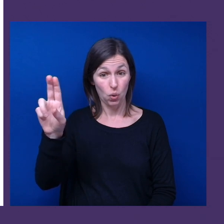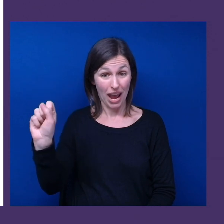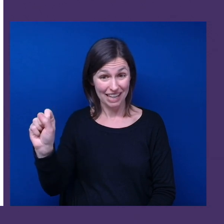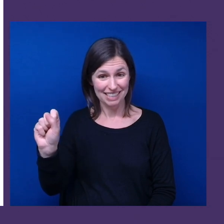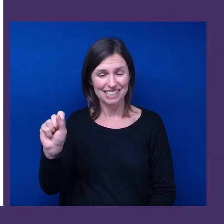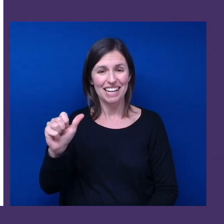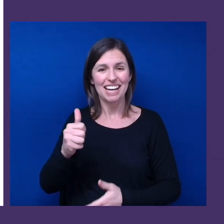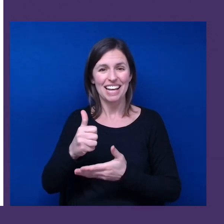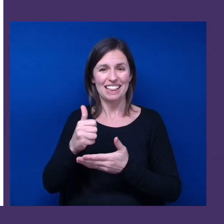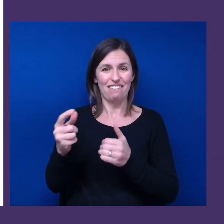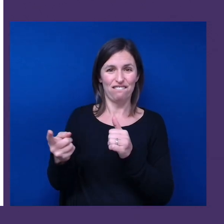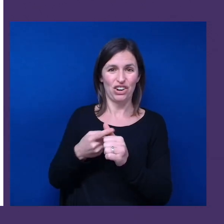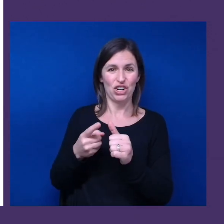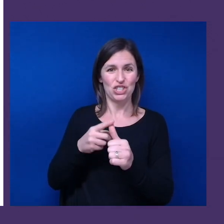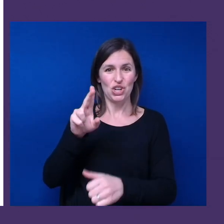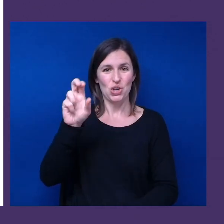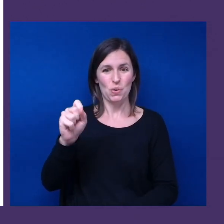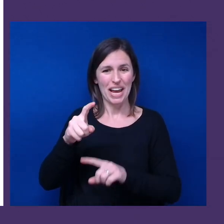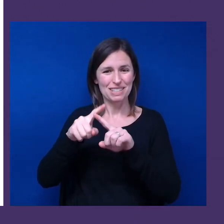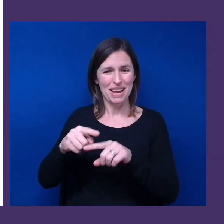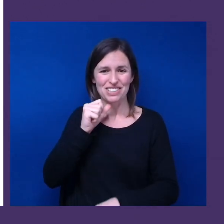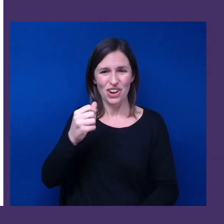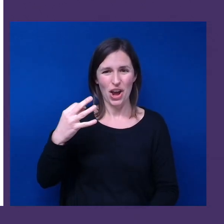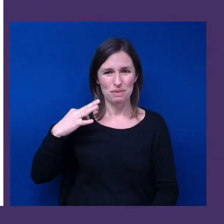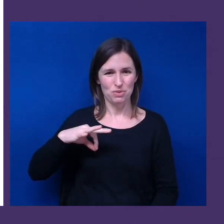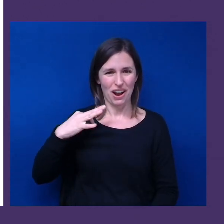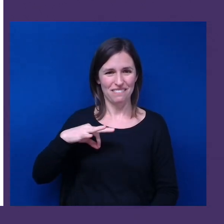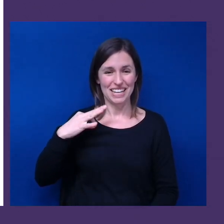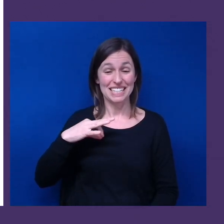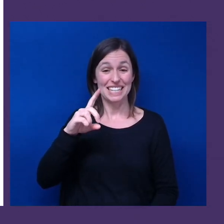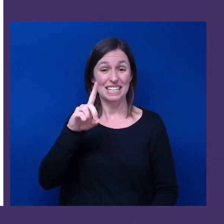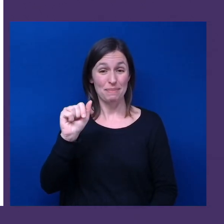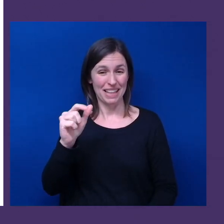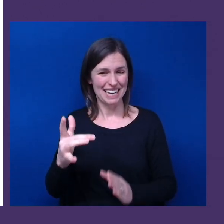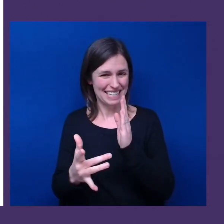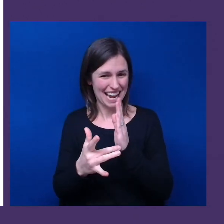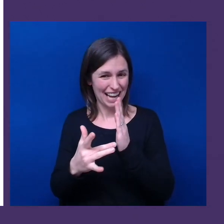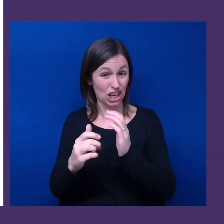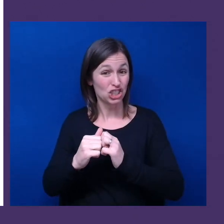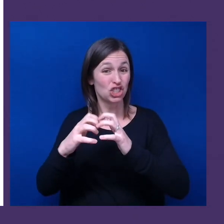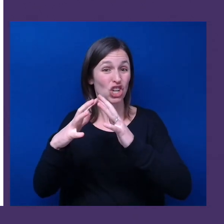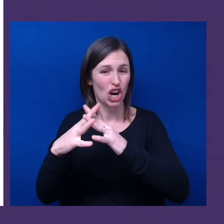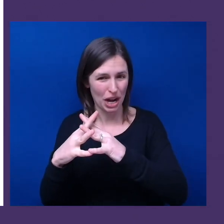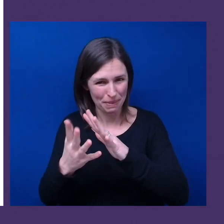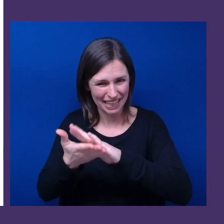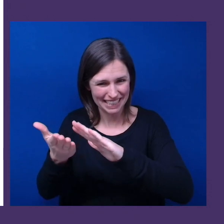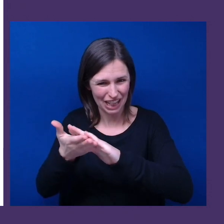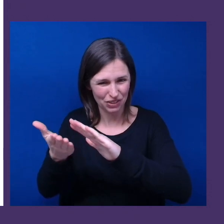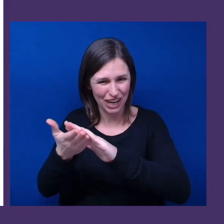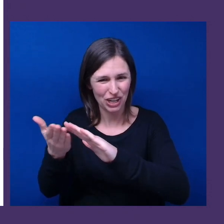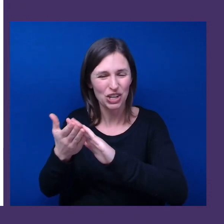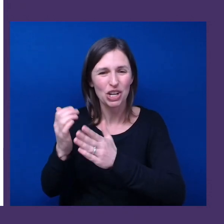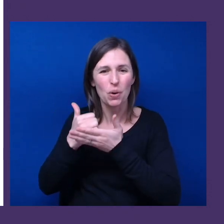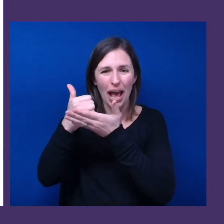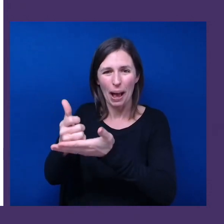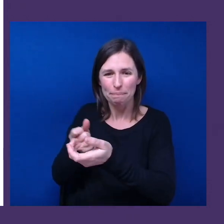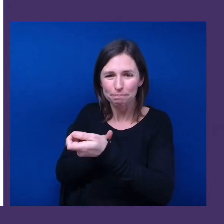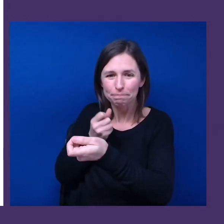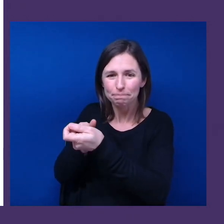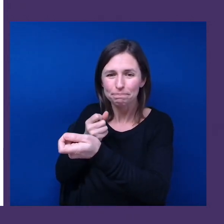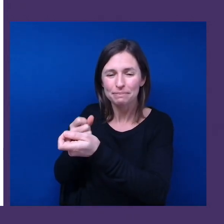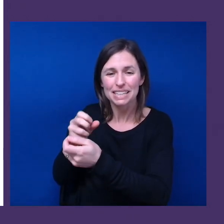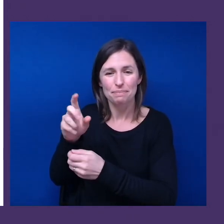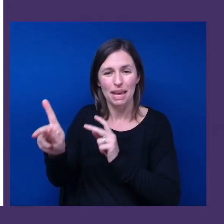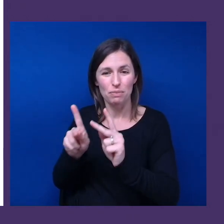life-changing assistive technology to market more quickly for the disabled community and other people who may need it. Dovetailing with this, one of the earliest